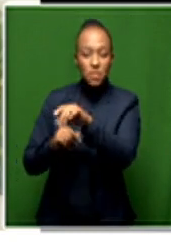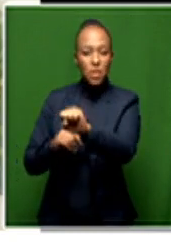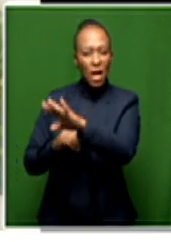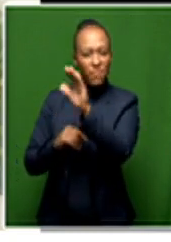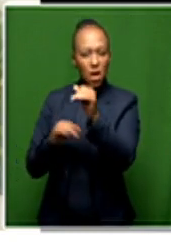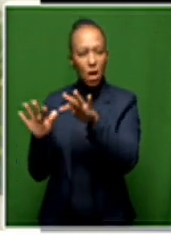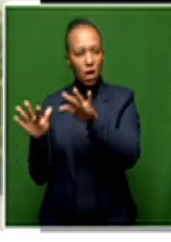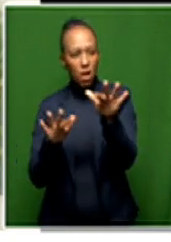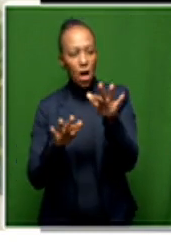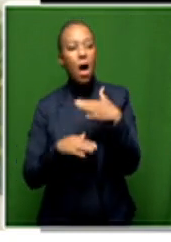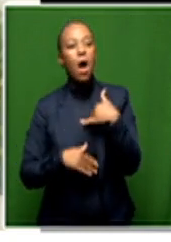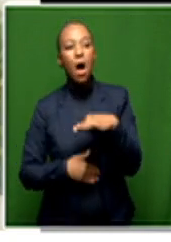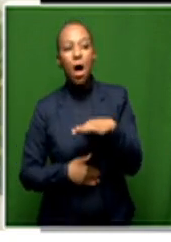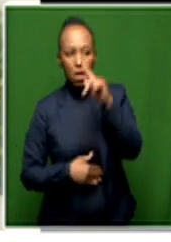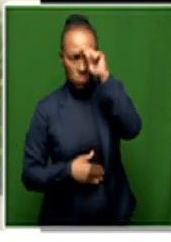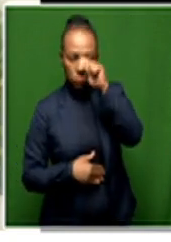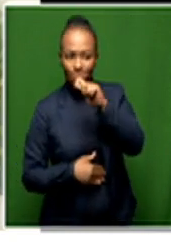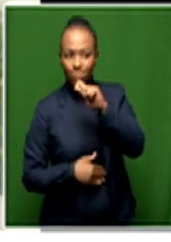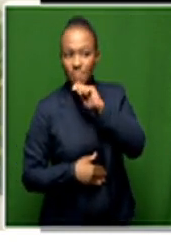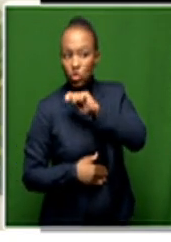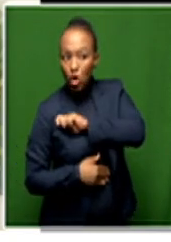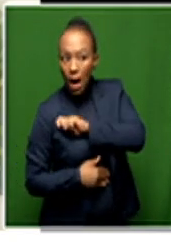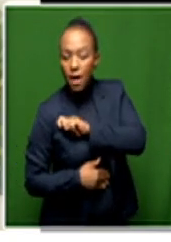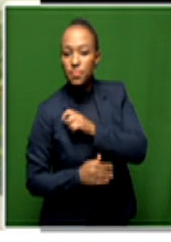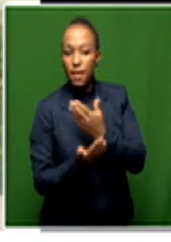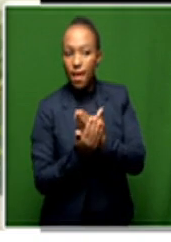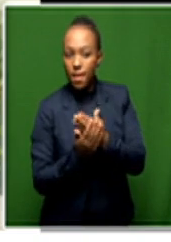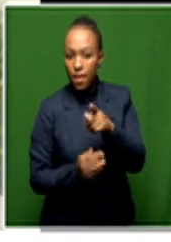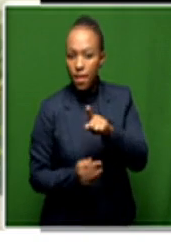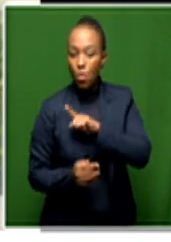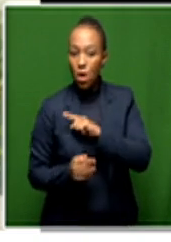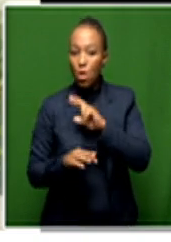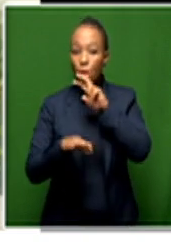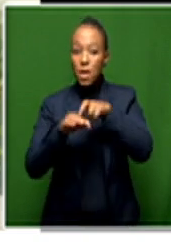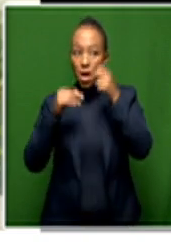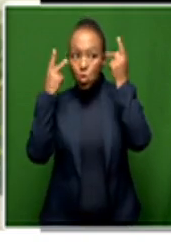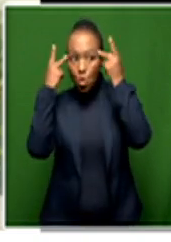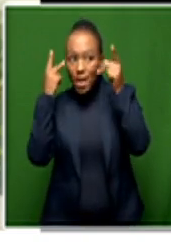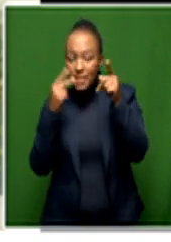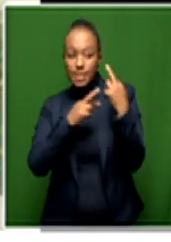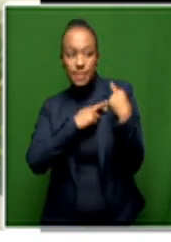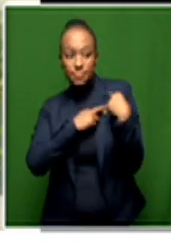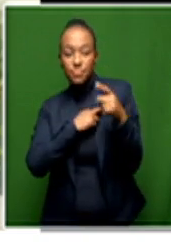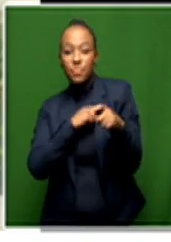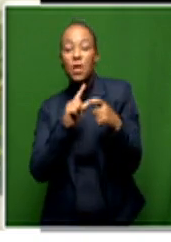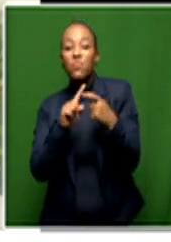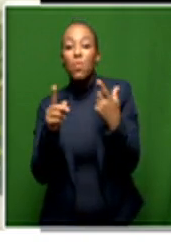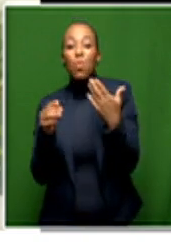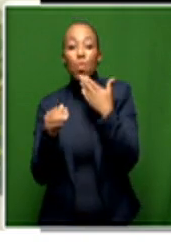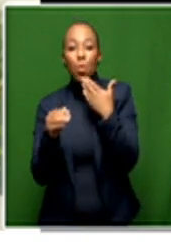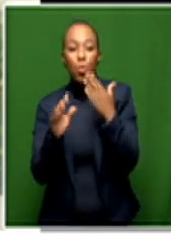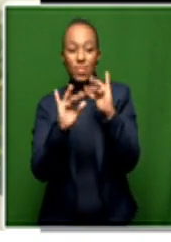the necessary skills, knowledge and expertise and capabilities from service providers. What has prevailed is, amongst